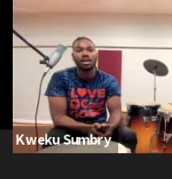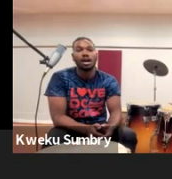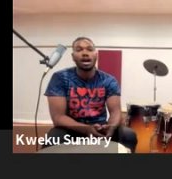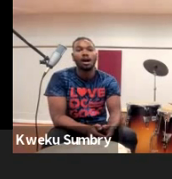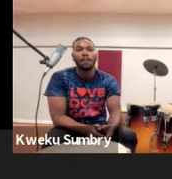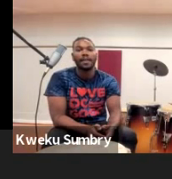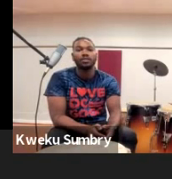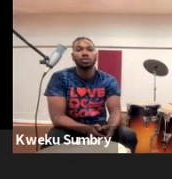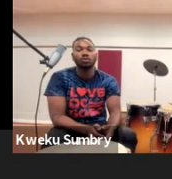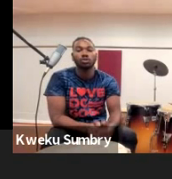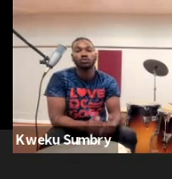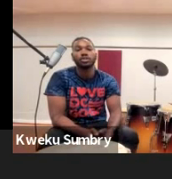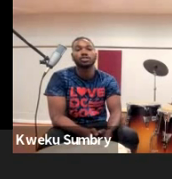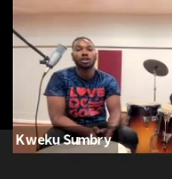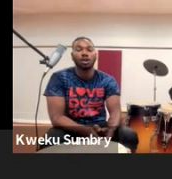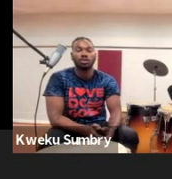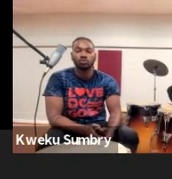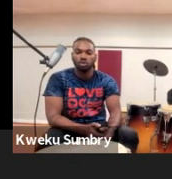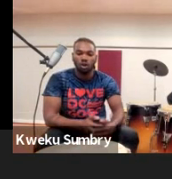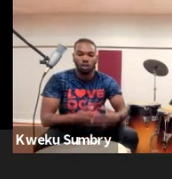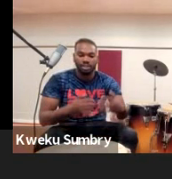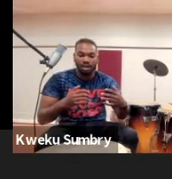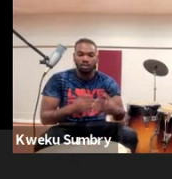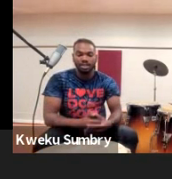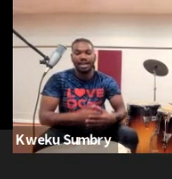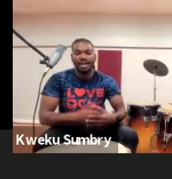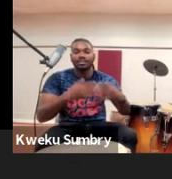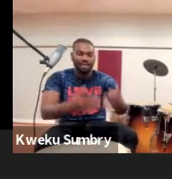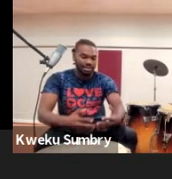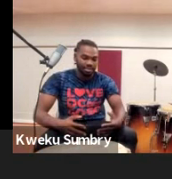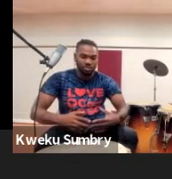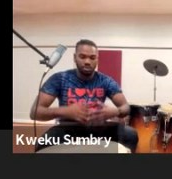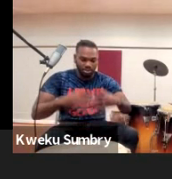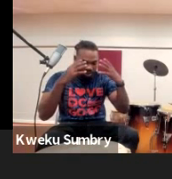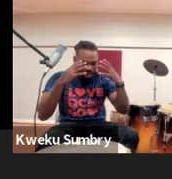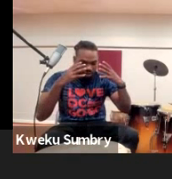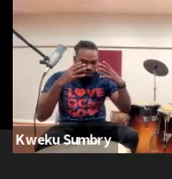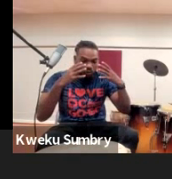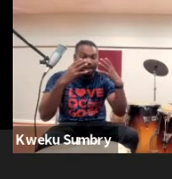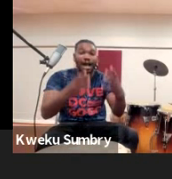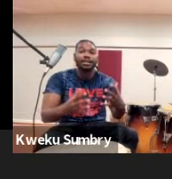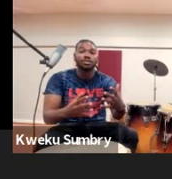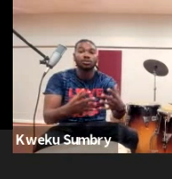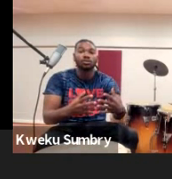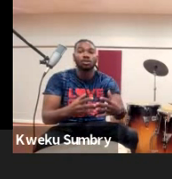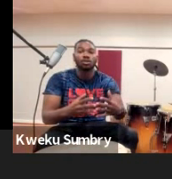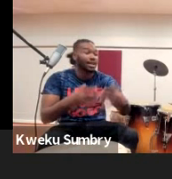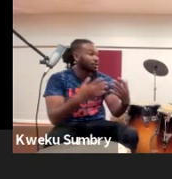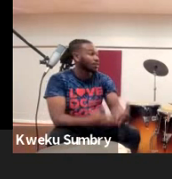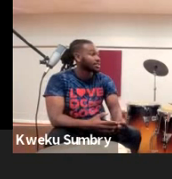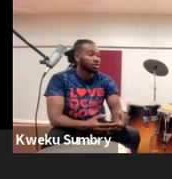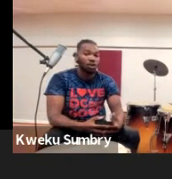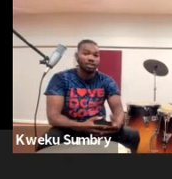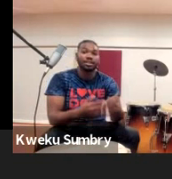voice. And, you know, those voices are used to call down not just ancestors, but just, you know, God, you know, call